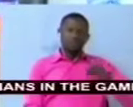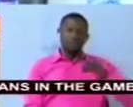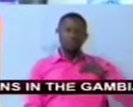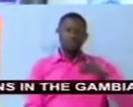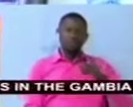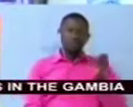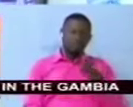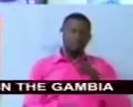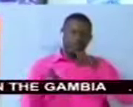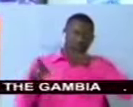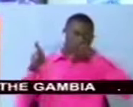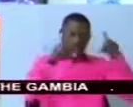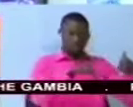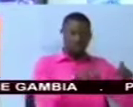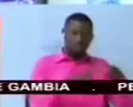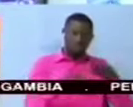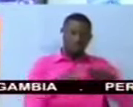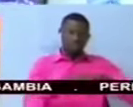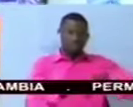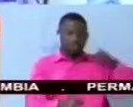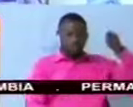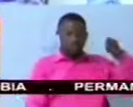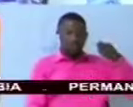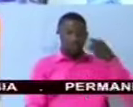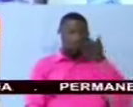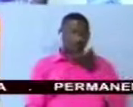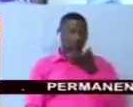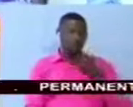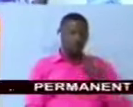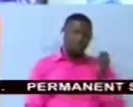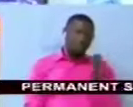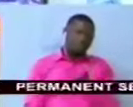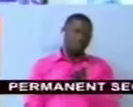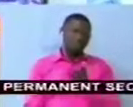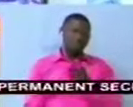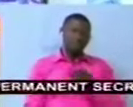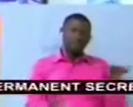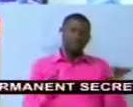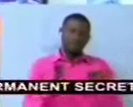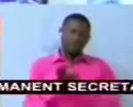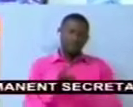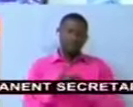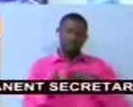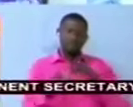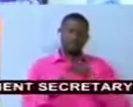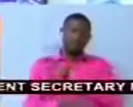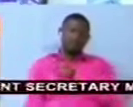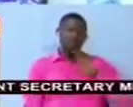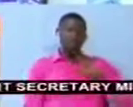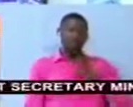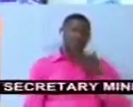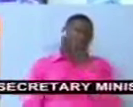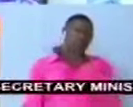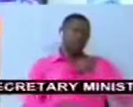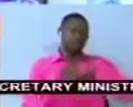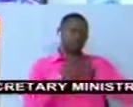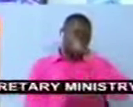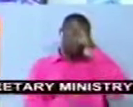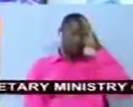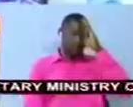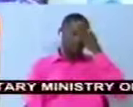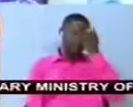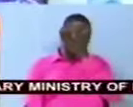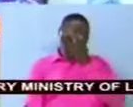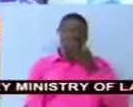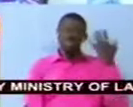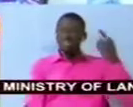jënda generator. I bought that generator. Dem fix ko suma kër. I fixed it in my house. Boba courant amut di hol Jidda fo. There was